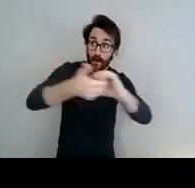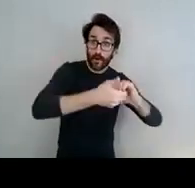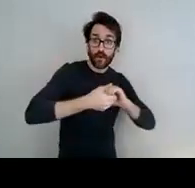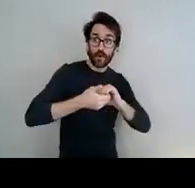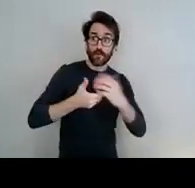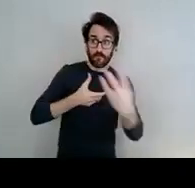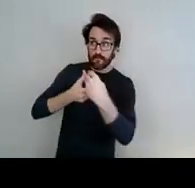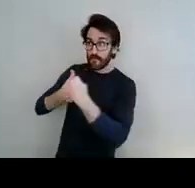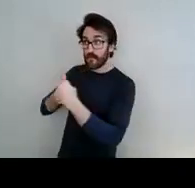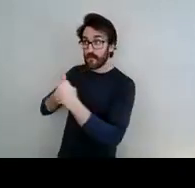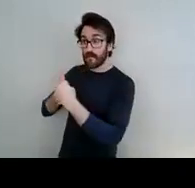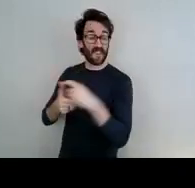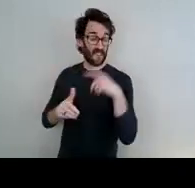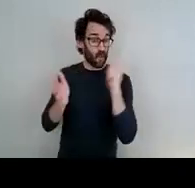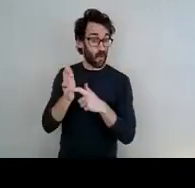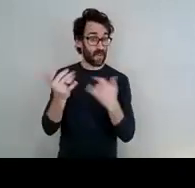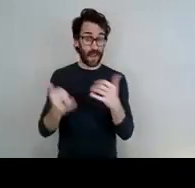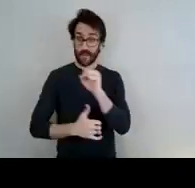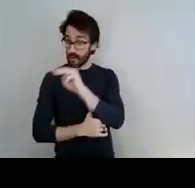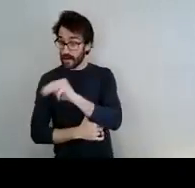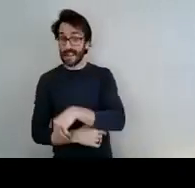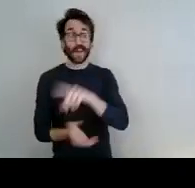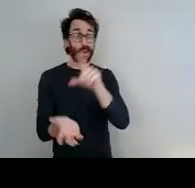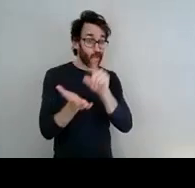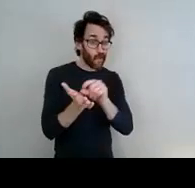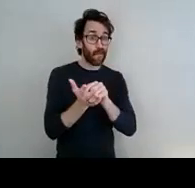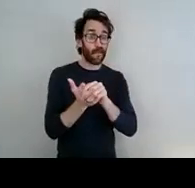social media and newspapers, there's been a lot of